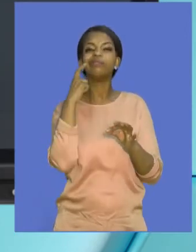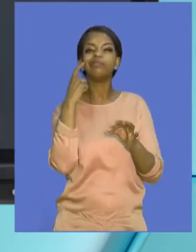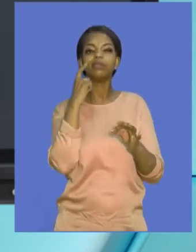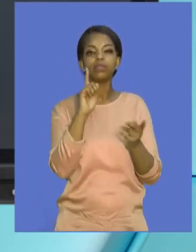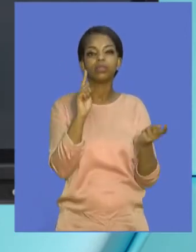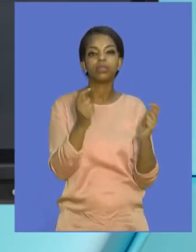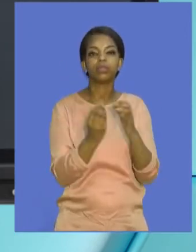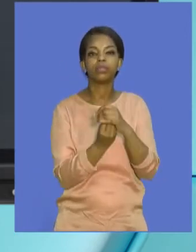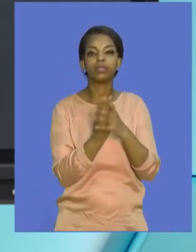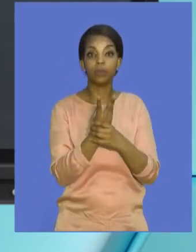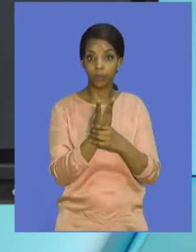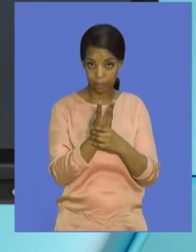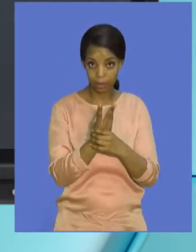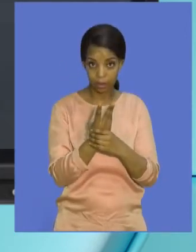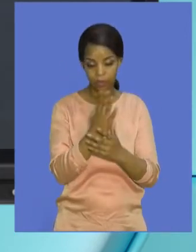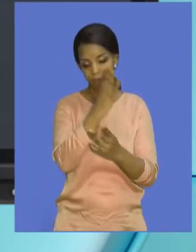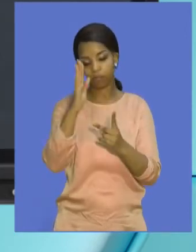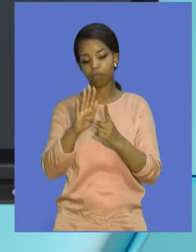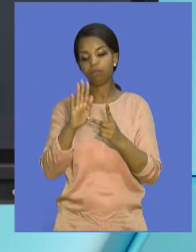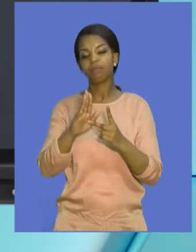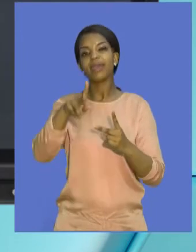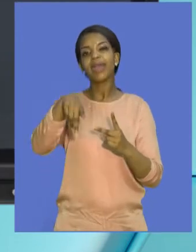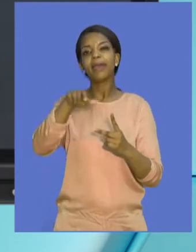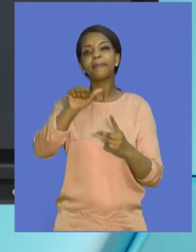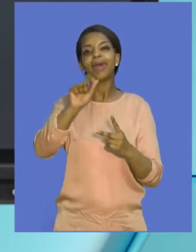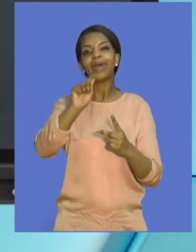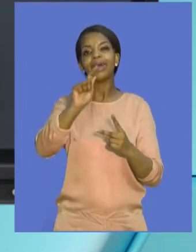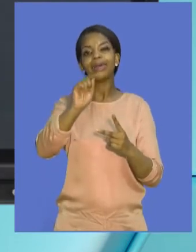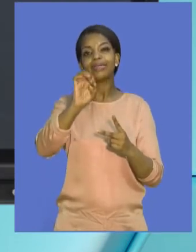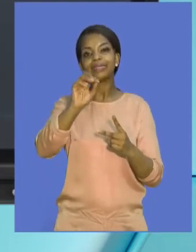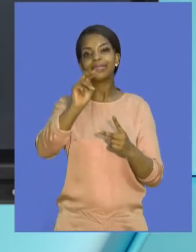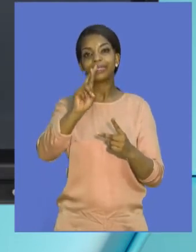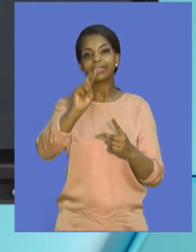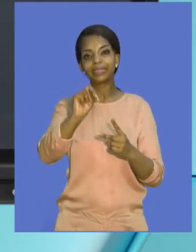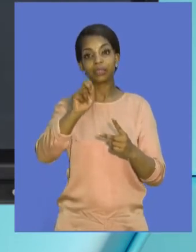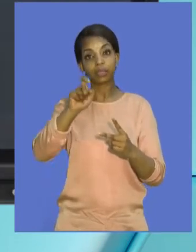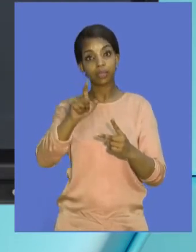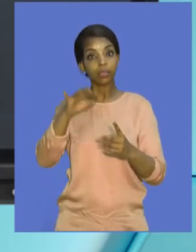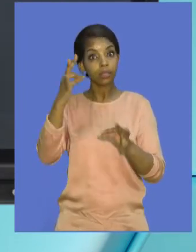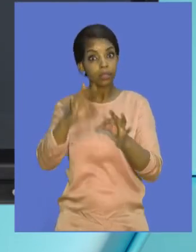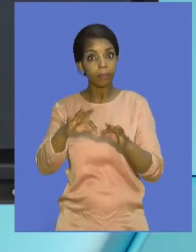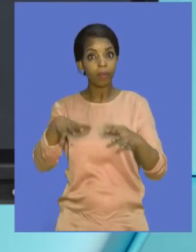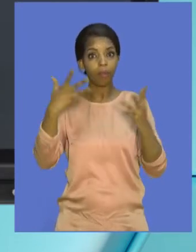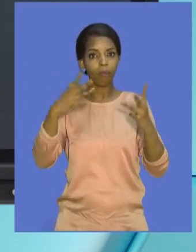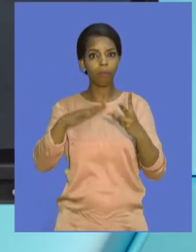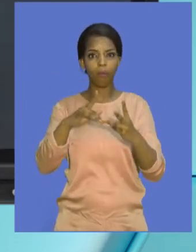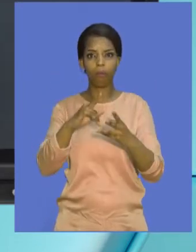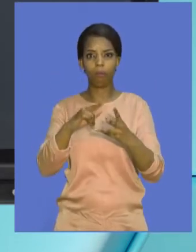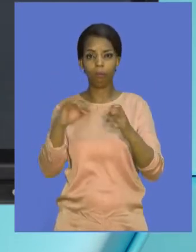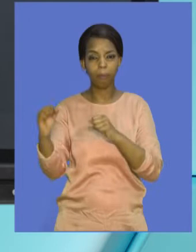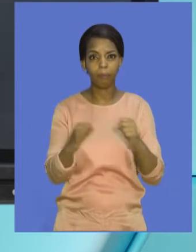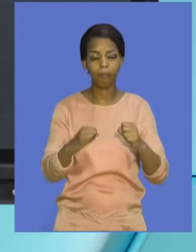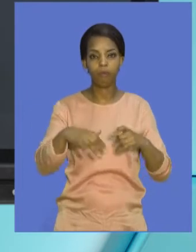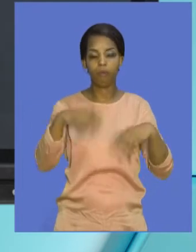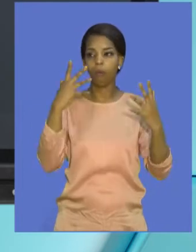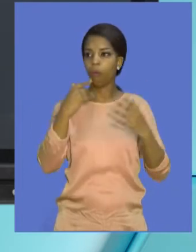a pattern under growth? Is our pattern simple, compound, or is it just a random pattern? Is there a